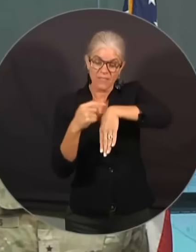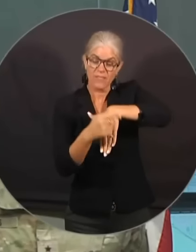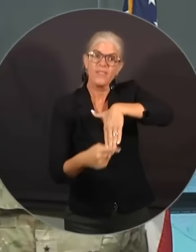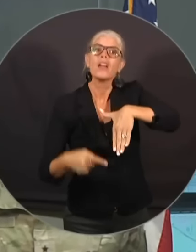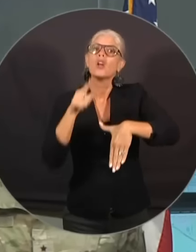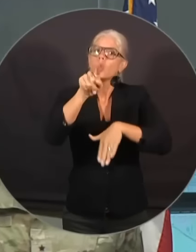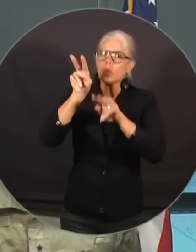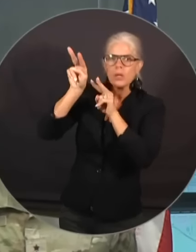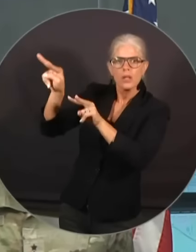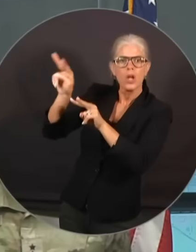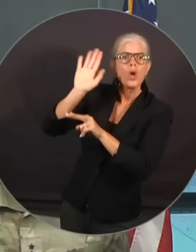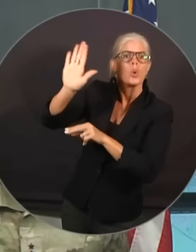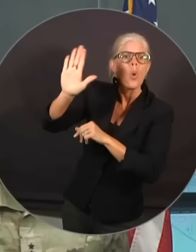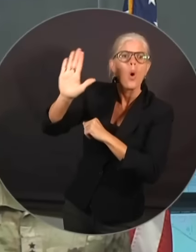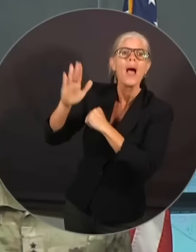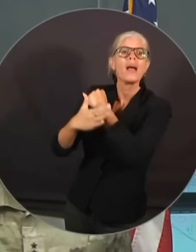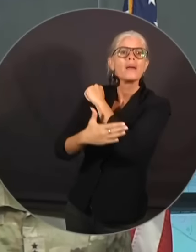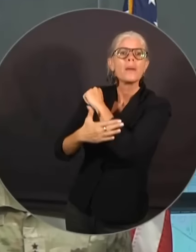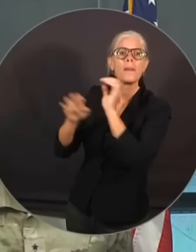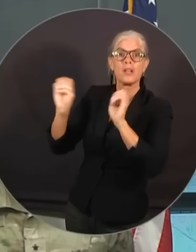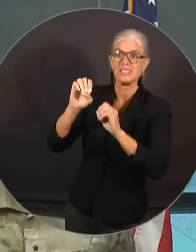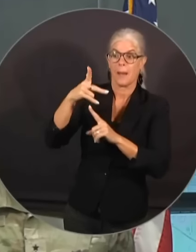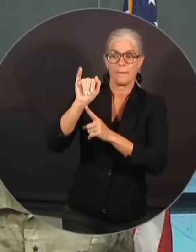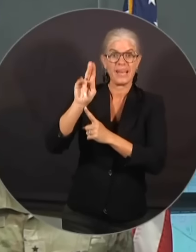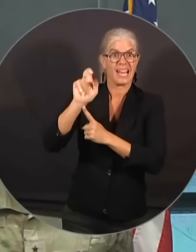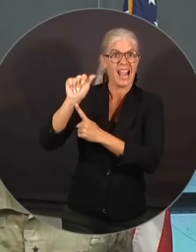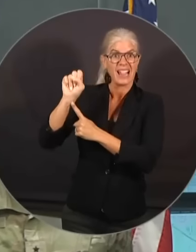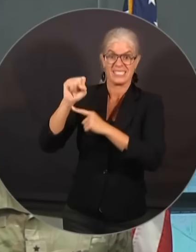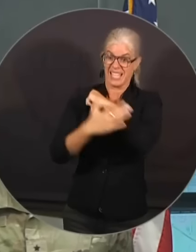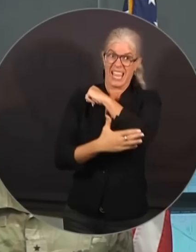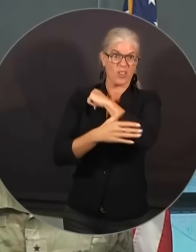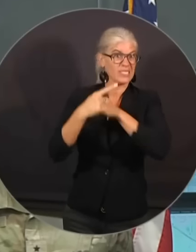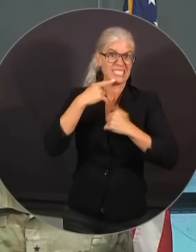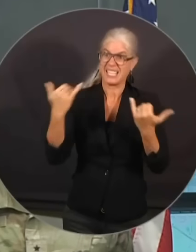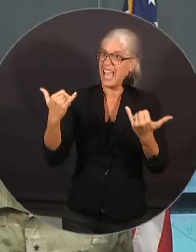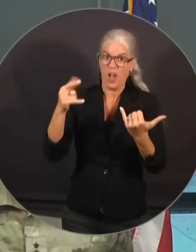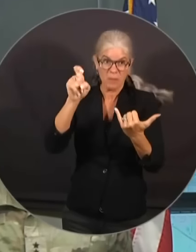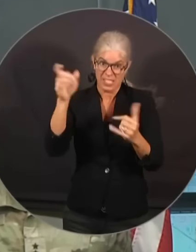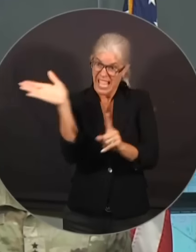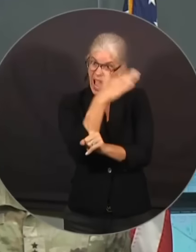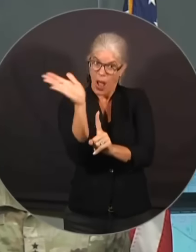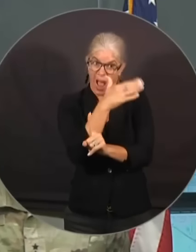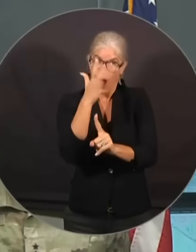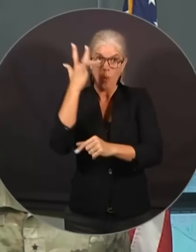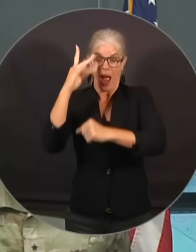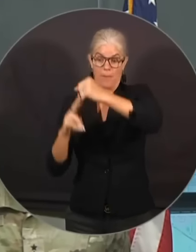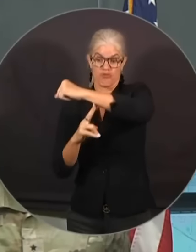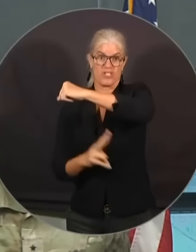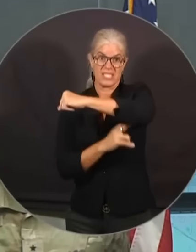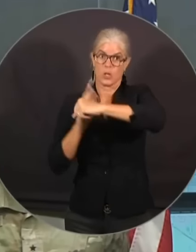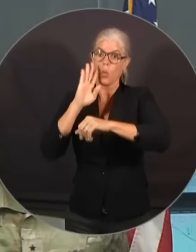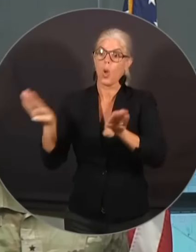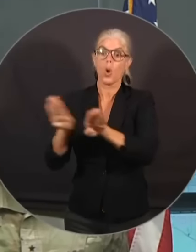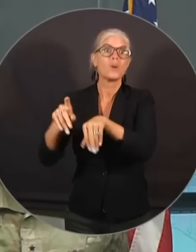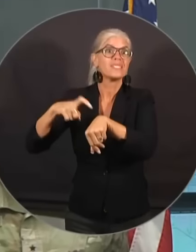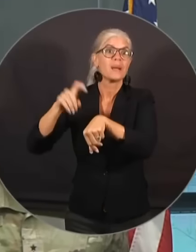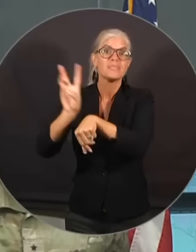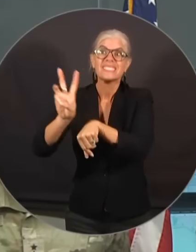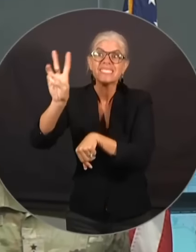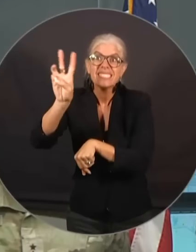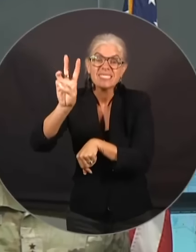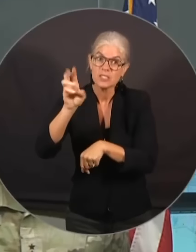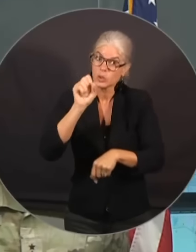call they were going to shut the bridges down to the barrier islands, I believe at 6 o'clock. So people have either heeded that or not. The